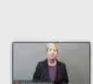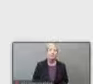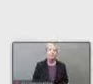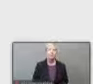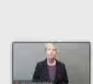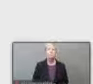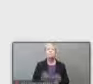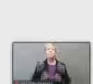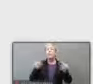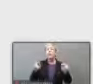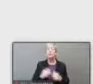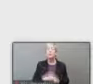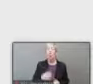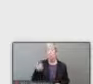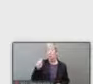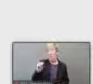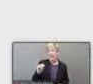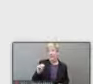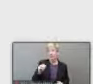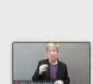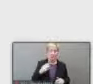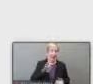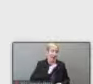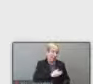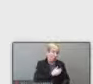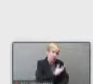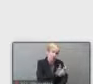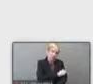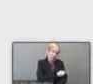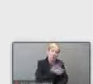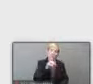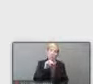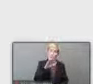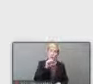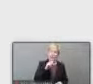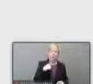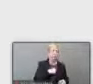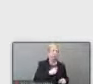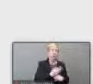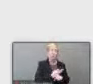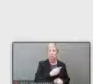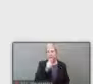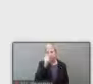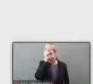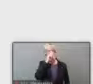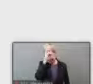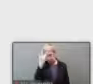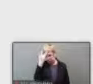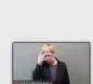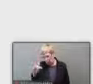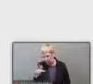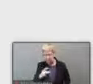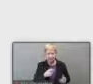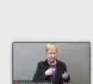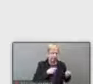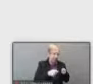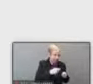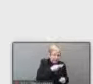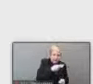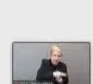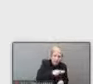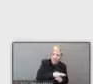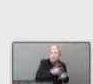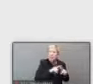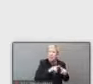So New Mexico is using its doses more efficiently than any state in the country. And we're ensuring that while supplies